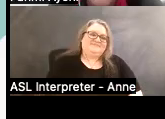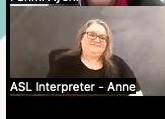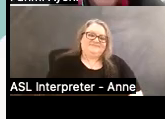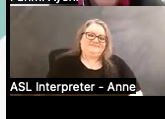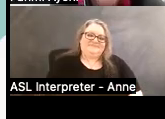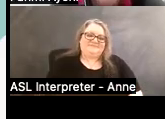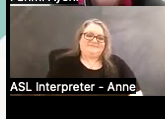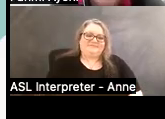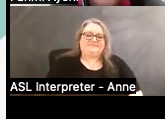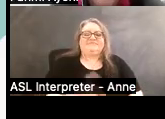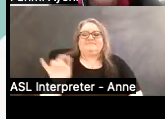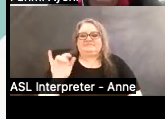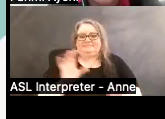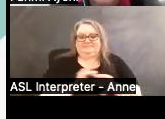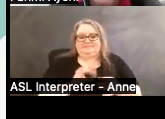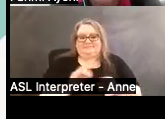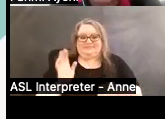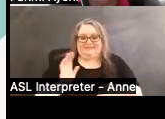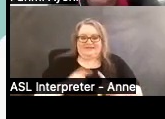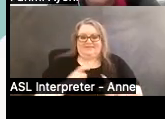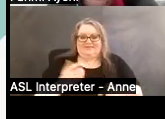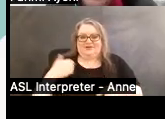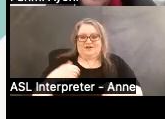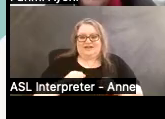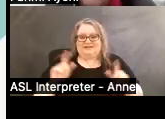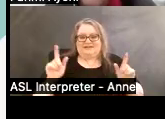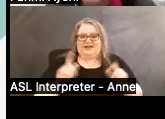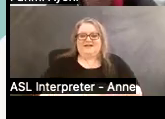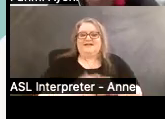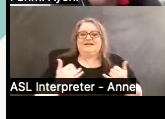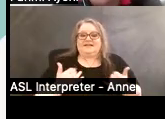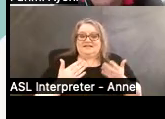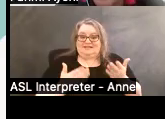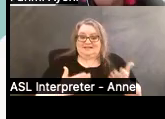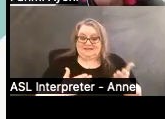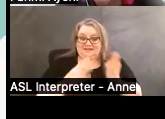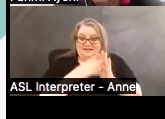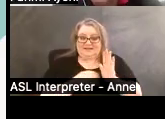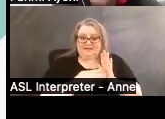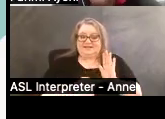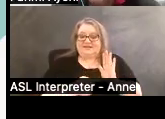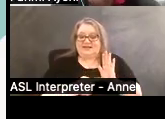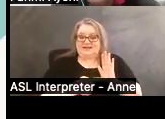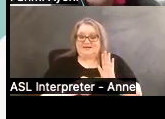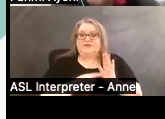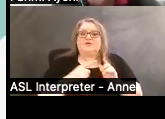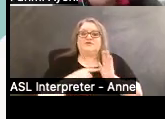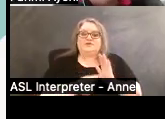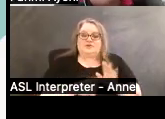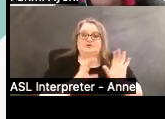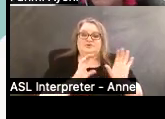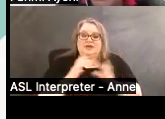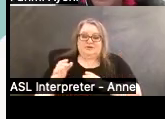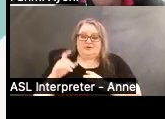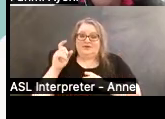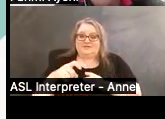And so as I was saying earlier from our last slide, what this slide represents is another table that shows the category of needs